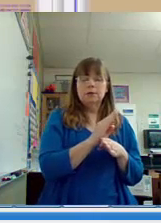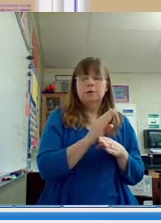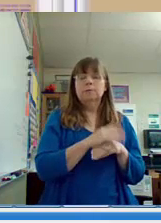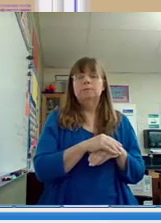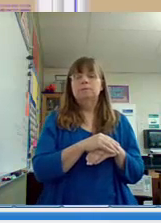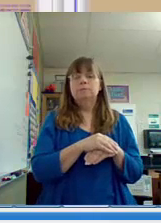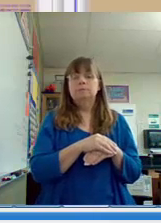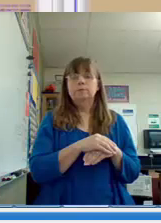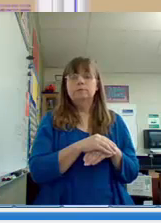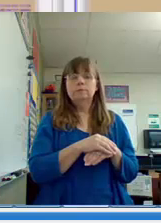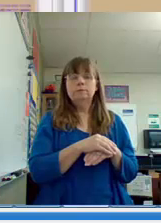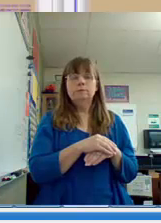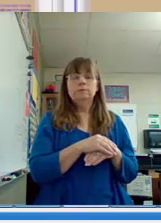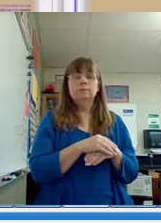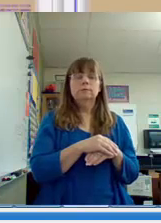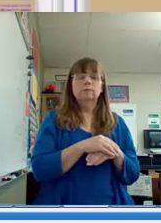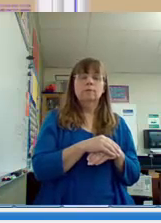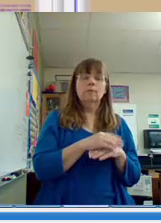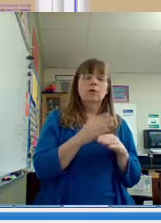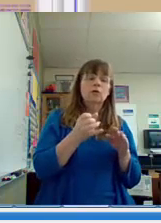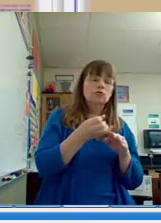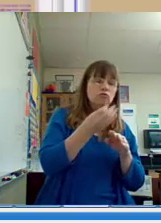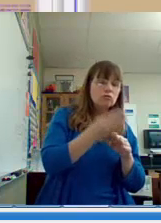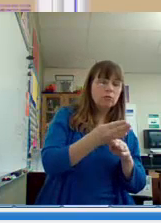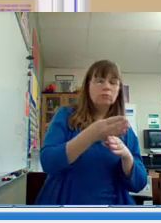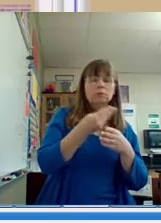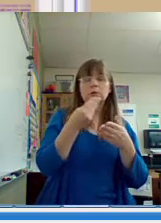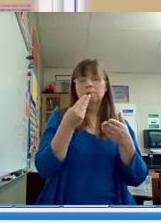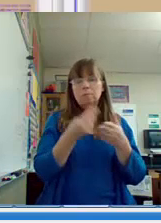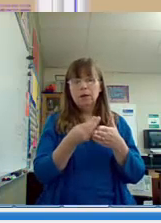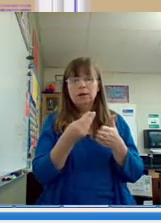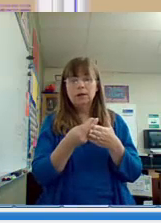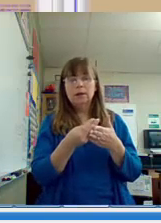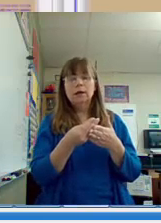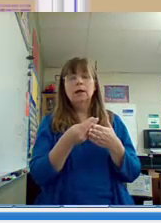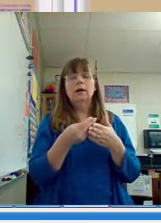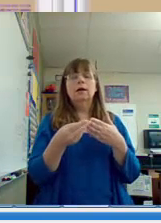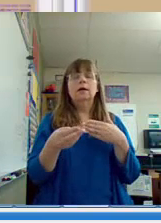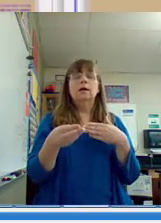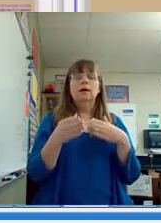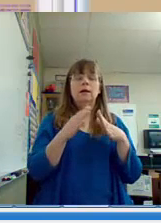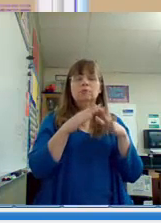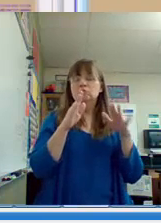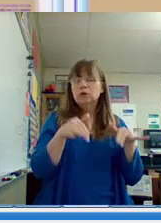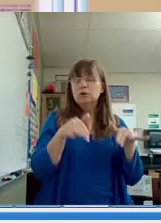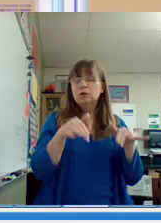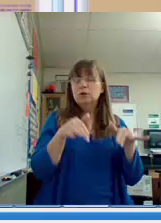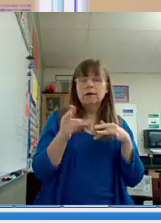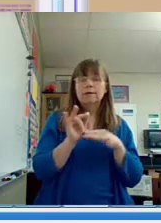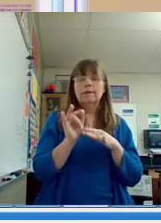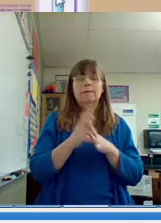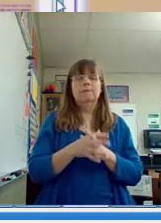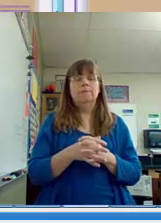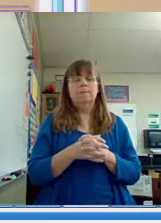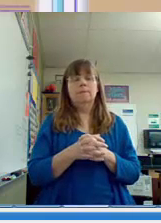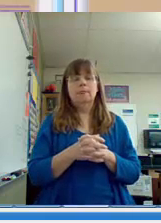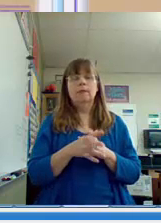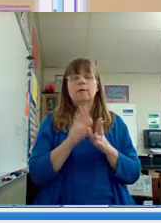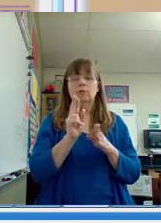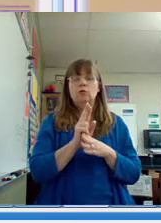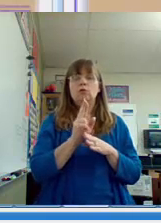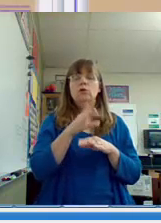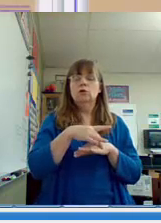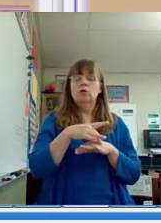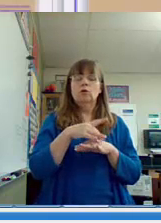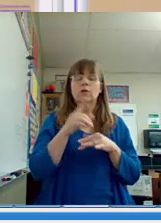So making new businesses, jobs, money, like real estate, making big bucks. Using the earth however